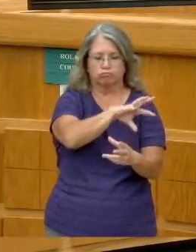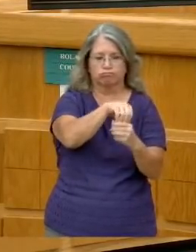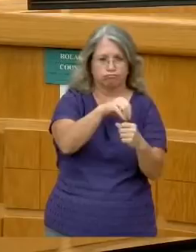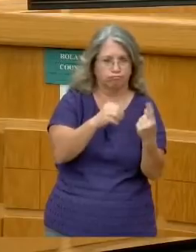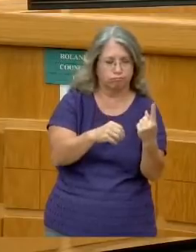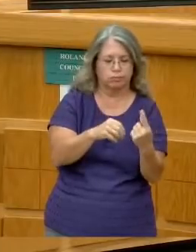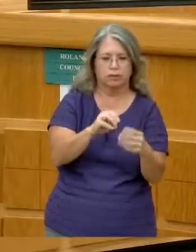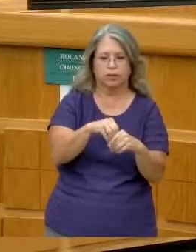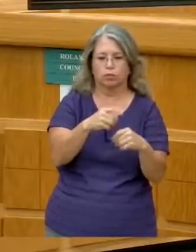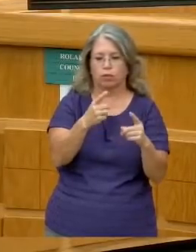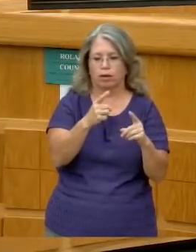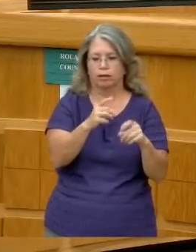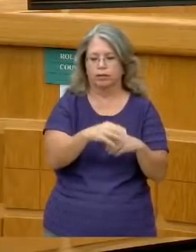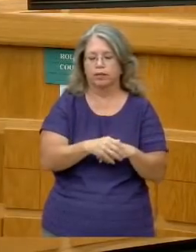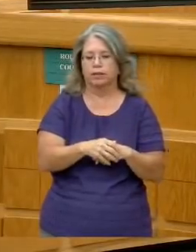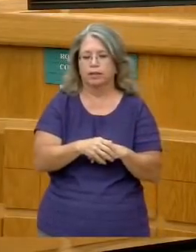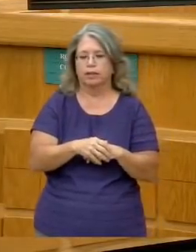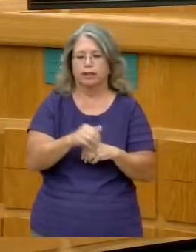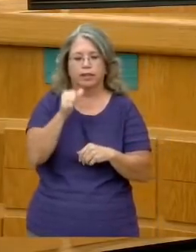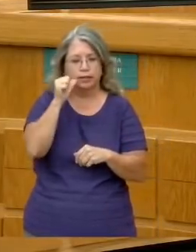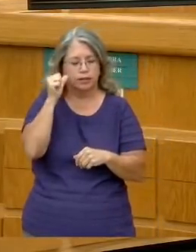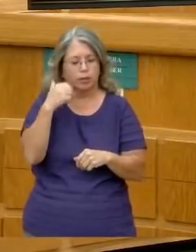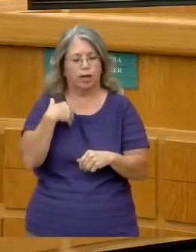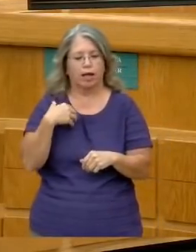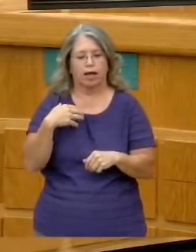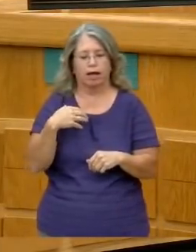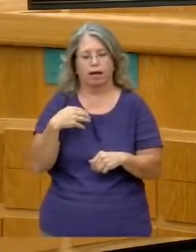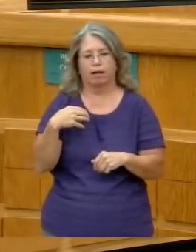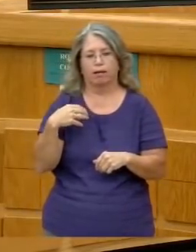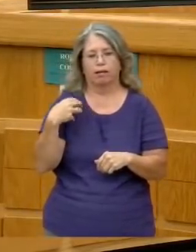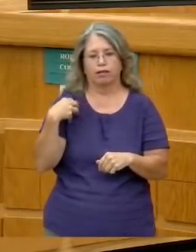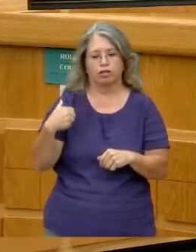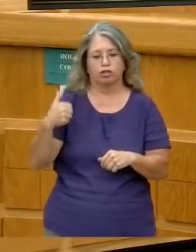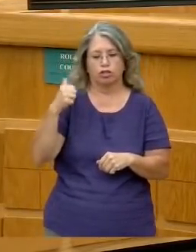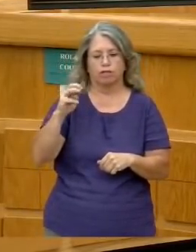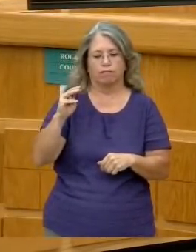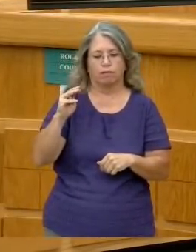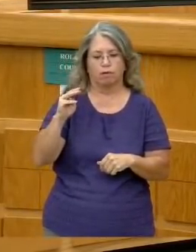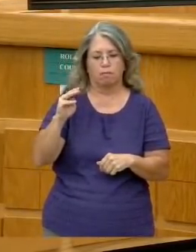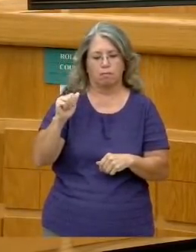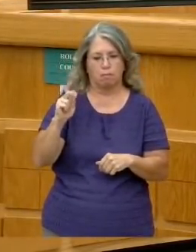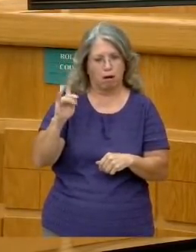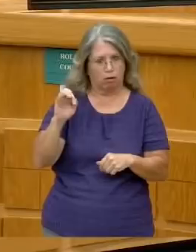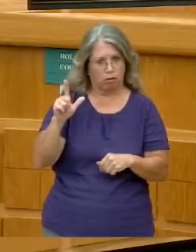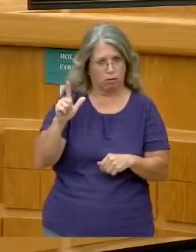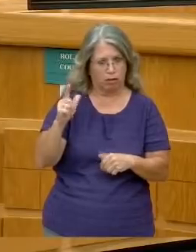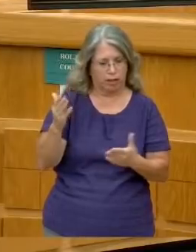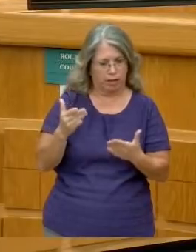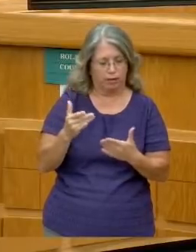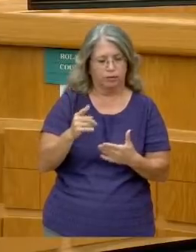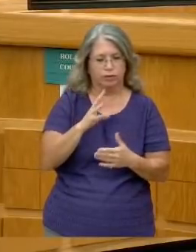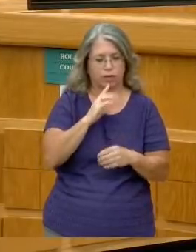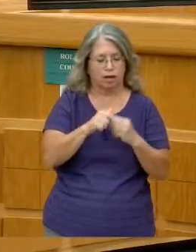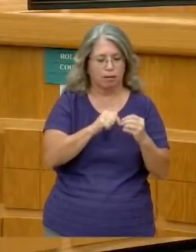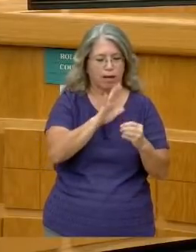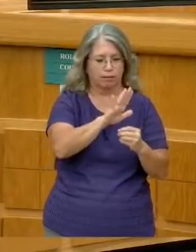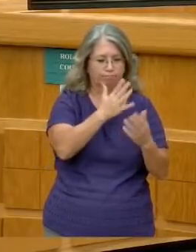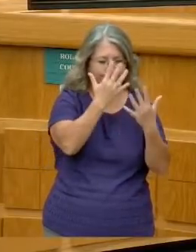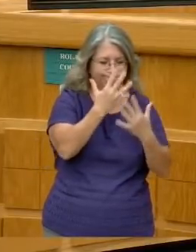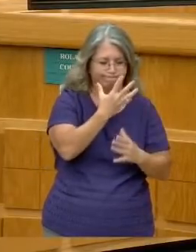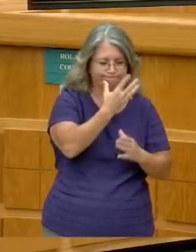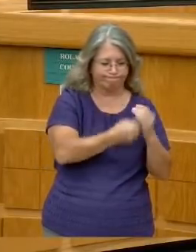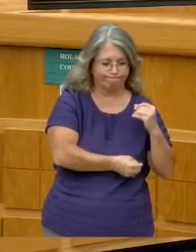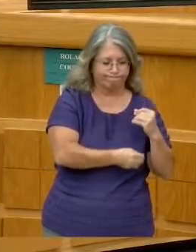Chief Mike Markle here, and today we asked Chief Highland to come just to talk a little bit about an unfortunate event where